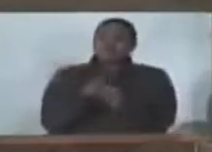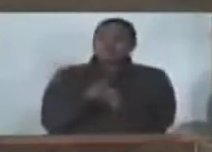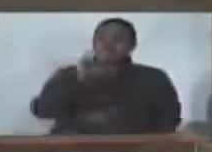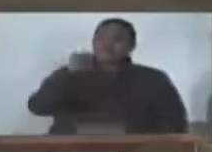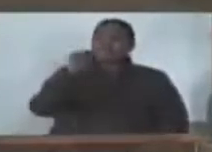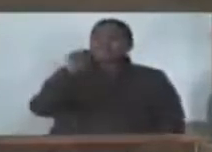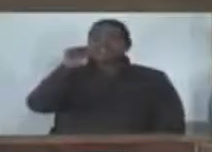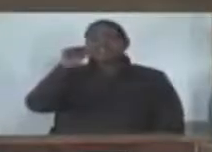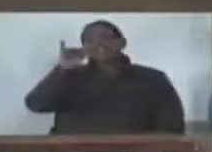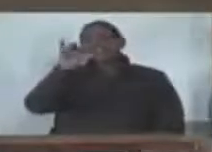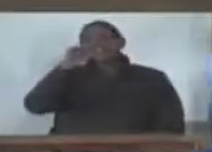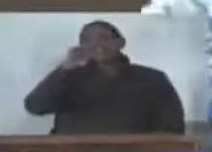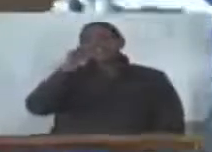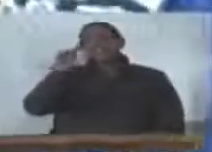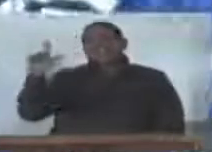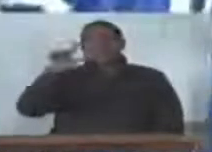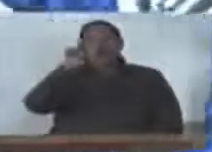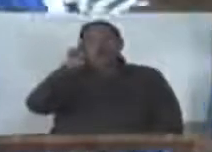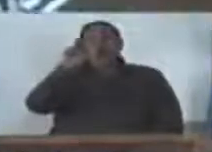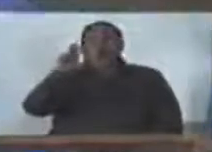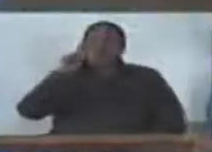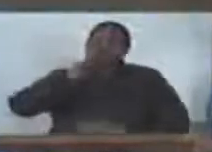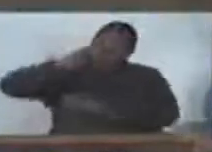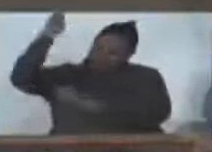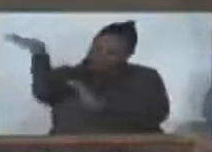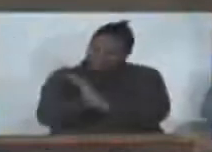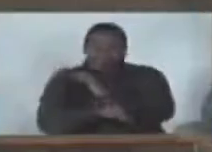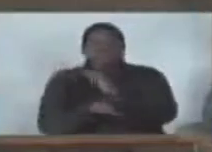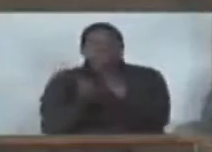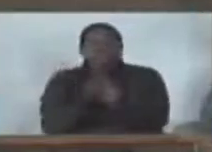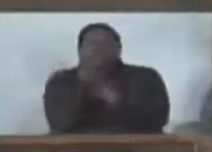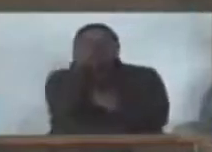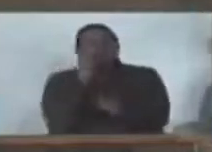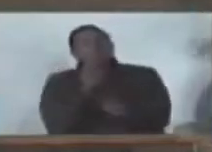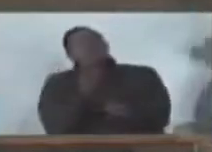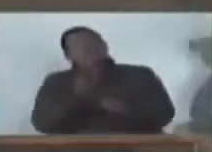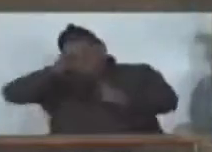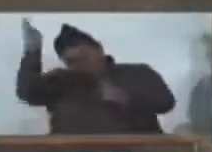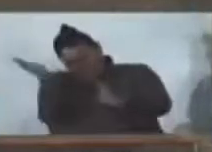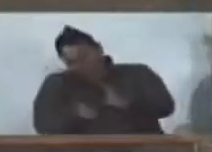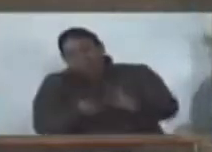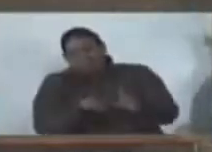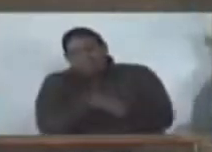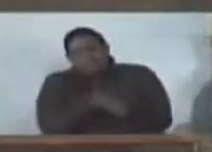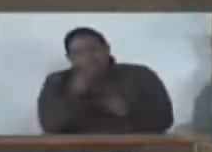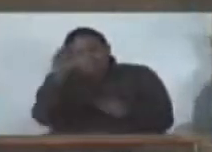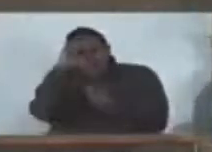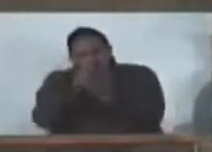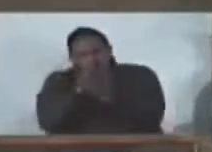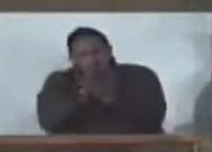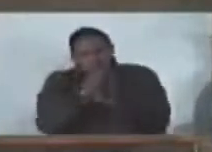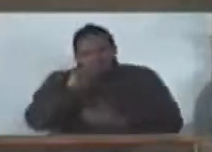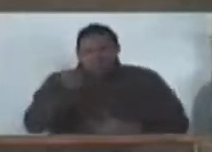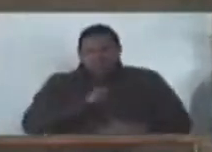J. Chanel Gordon's throat was slashed as she slept. Her common law husband killed